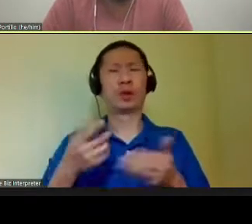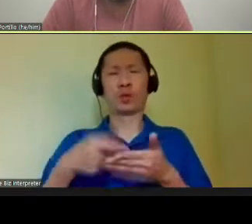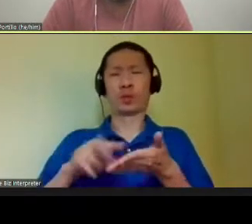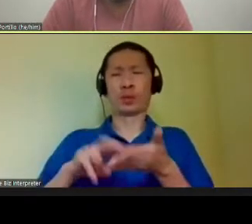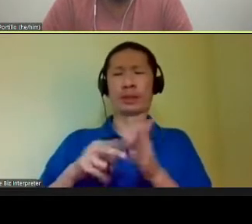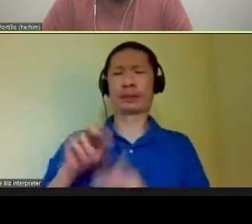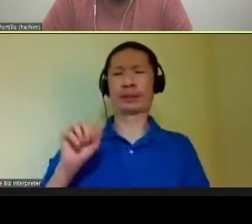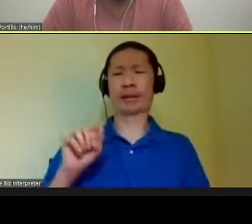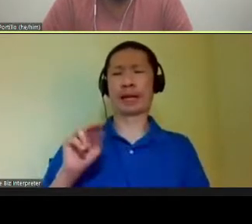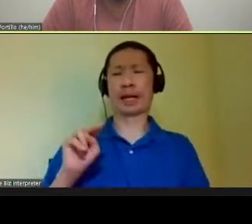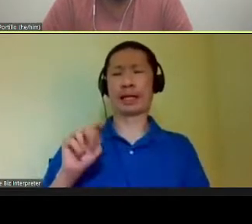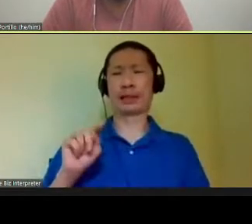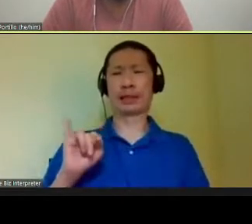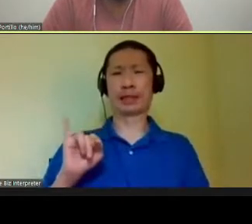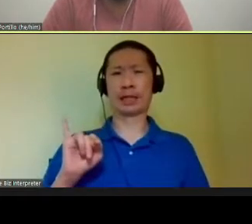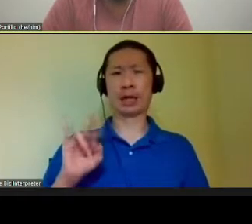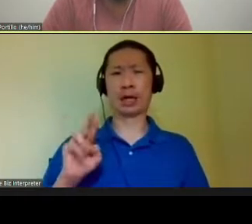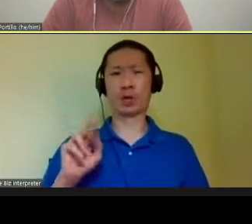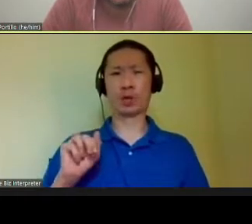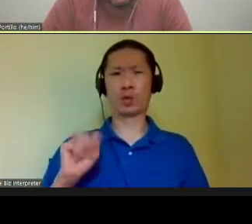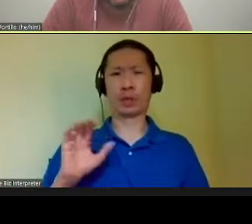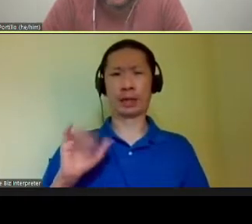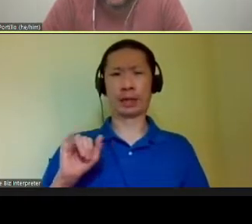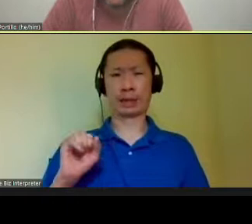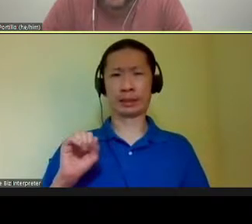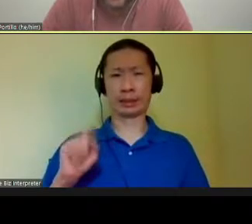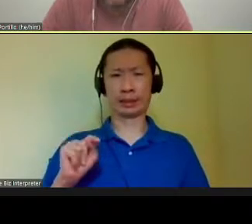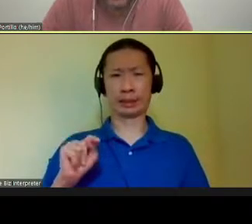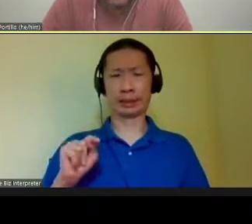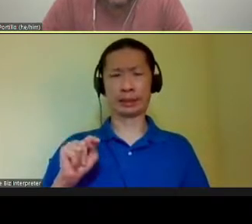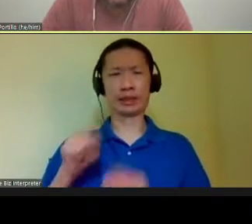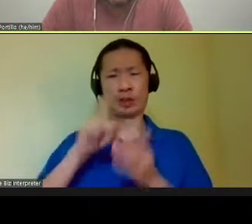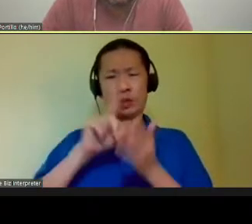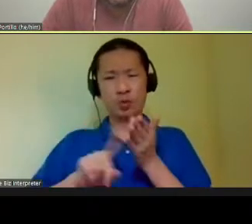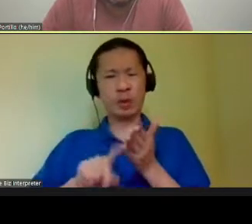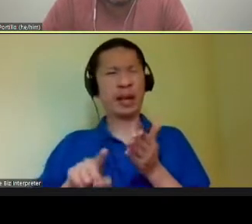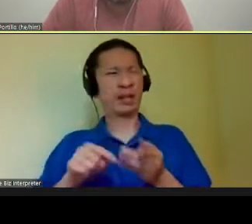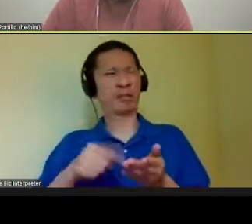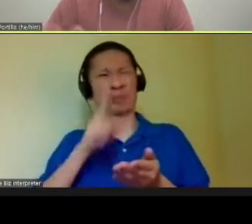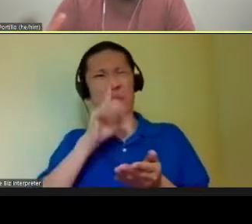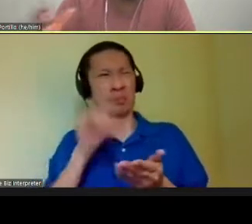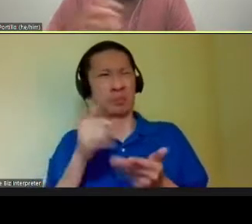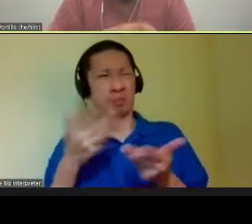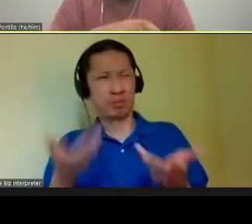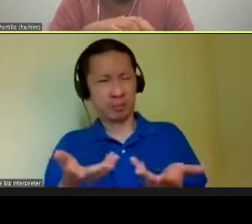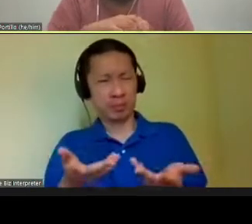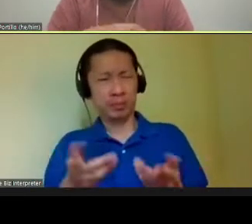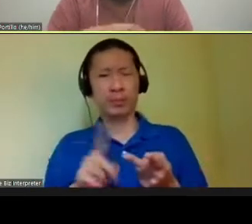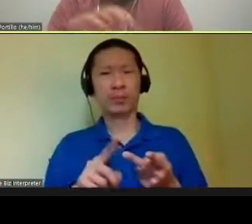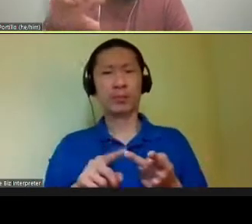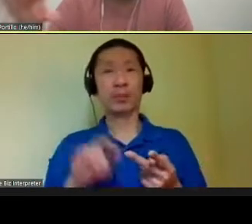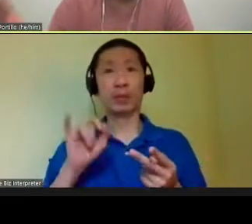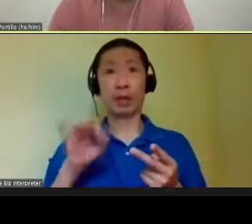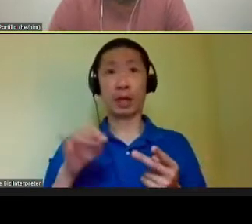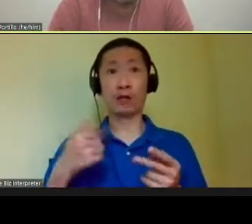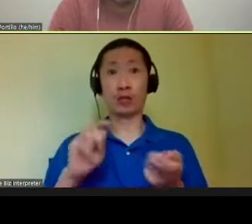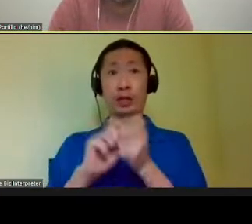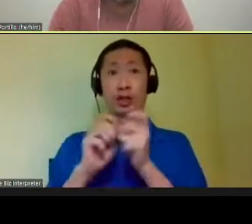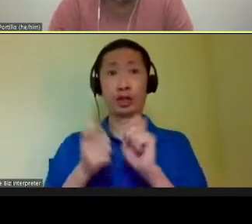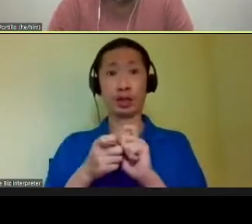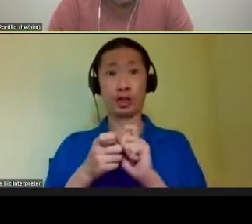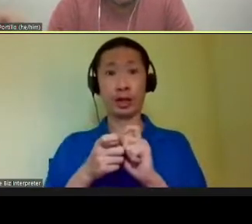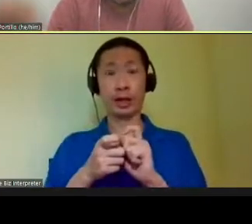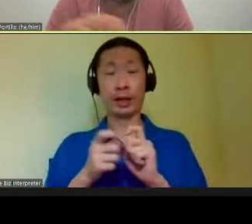anti-racist, what does anti-racist grading look like? And what are we doing, right? If we change a play